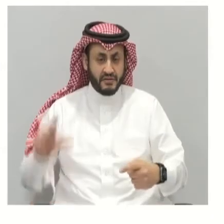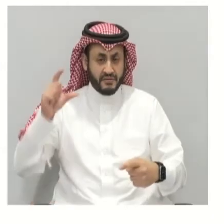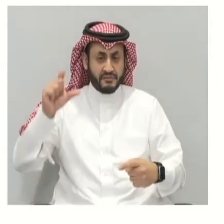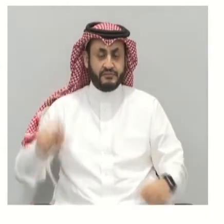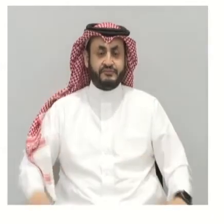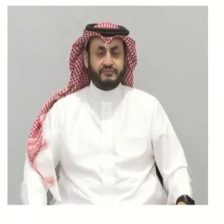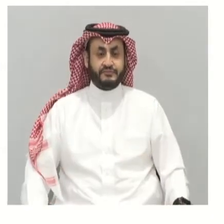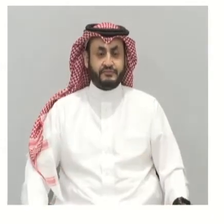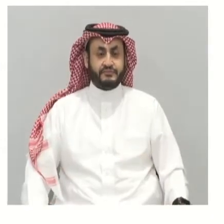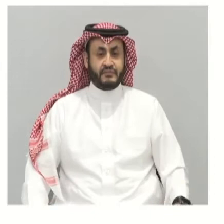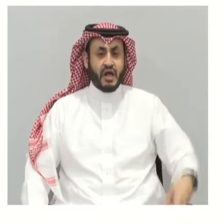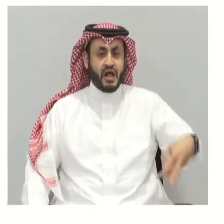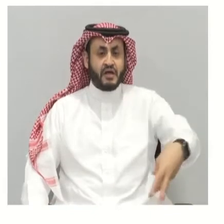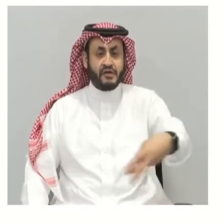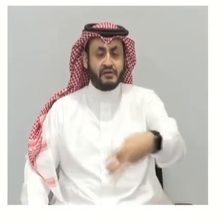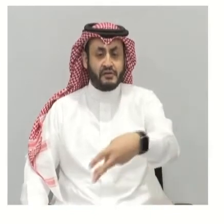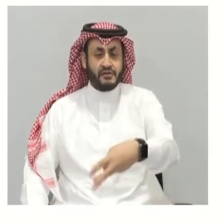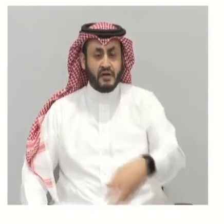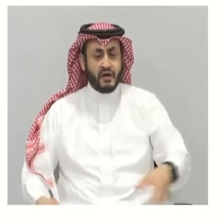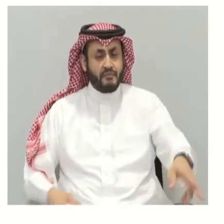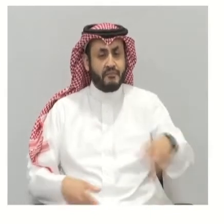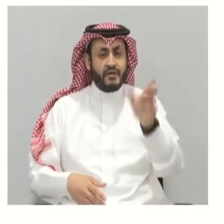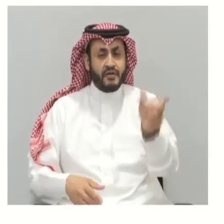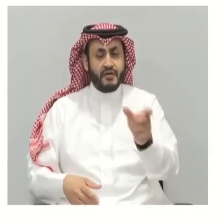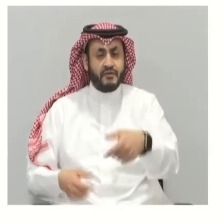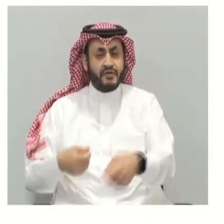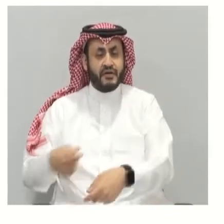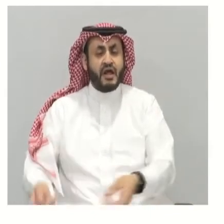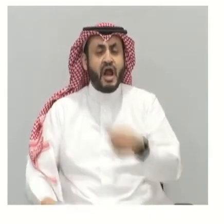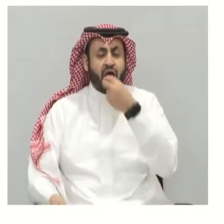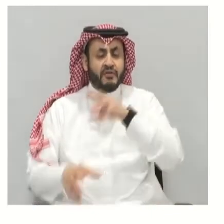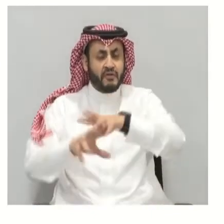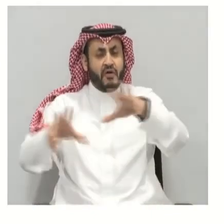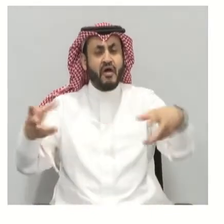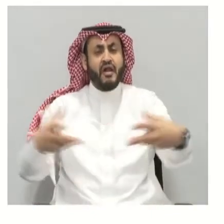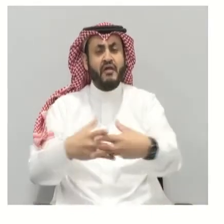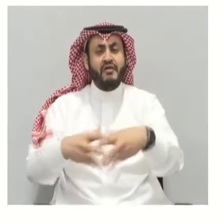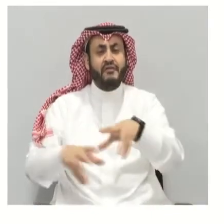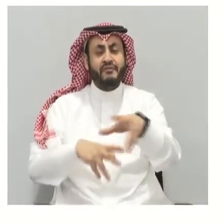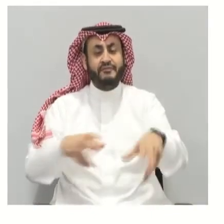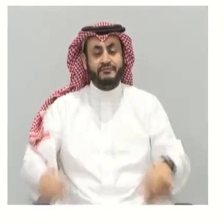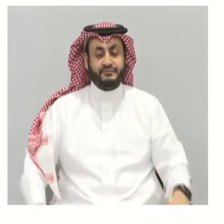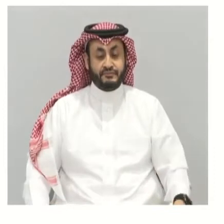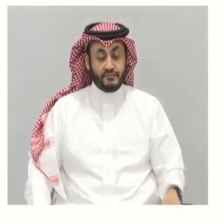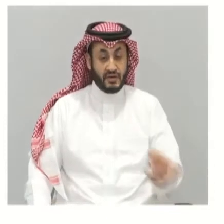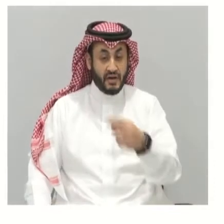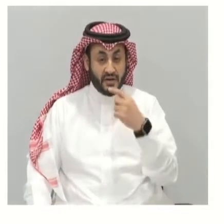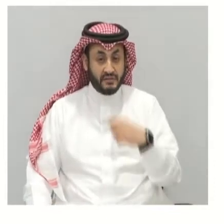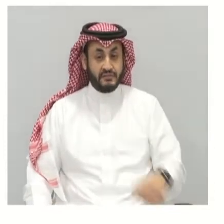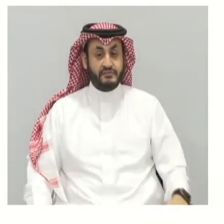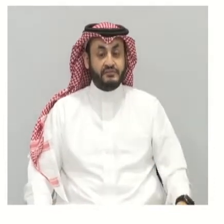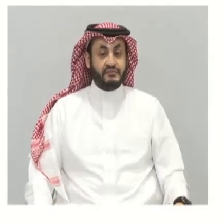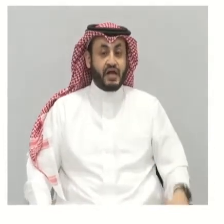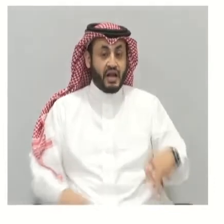Teenagers are hanging out, people are shopping, families are eating in food courts, and lastly, and children